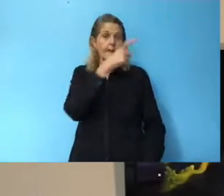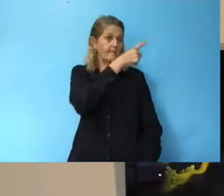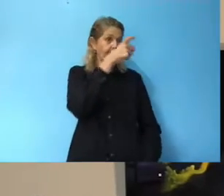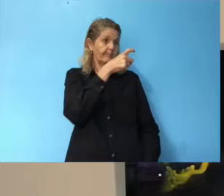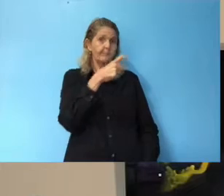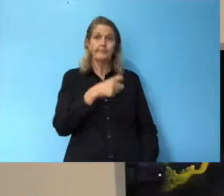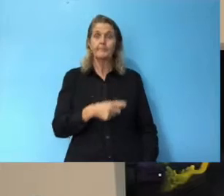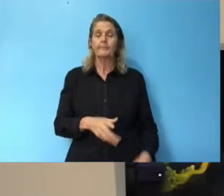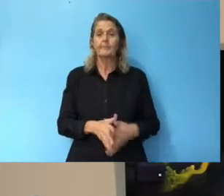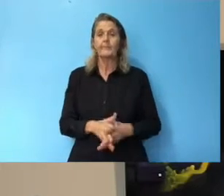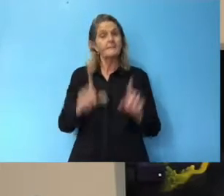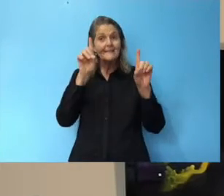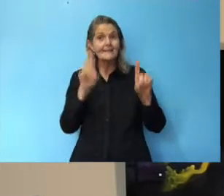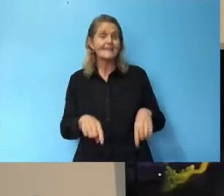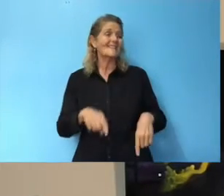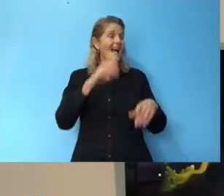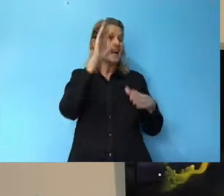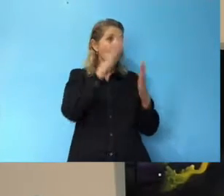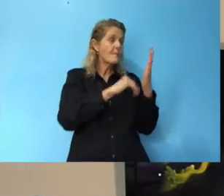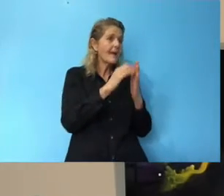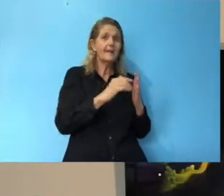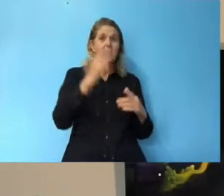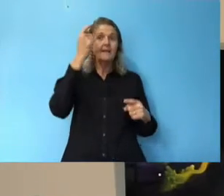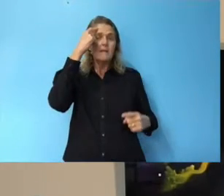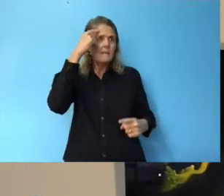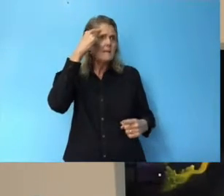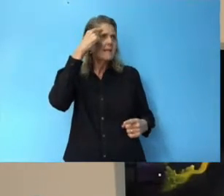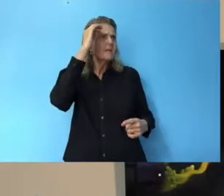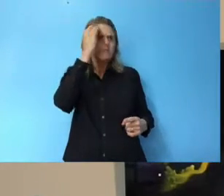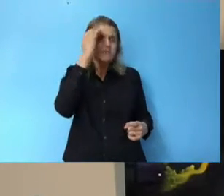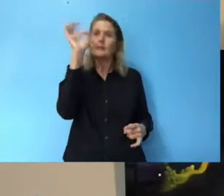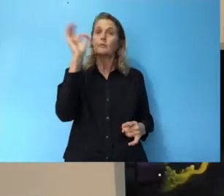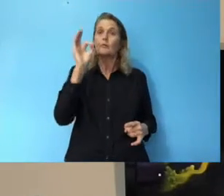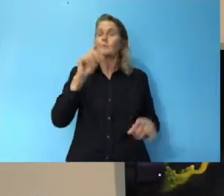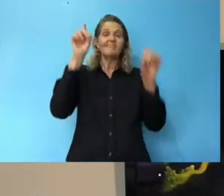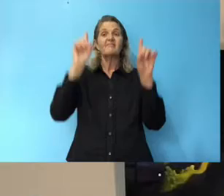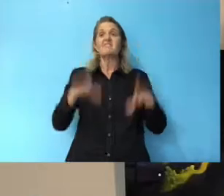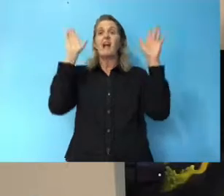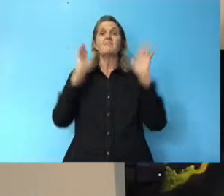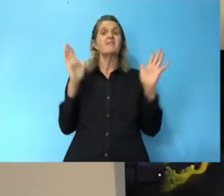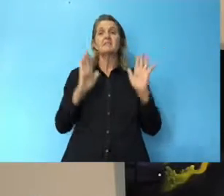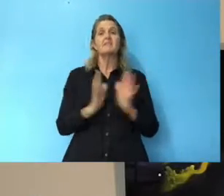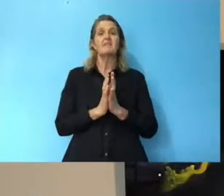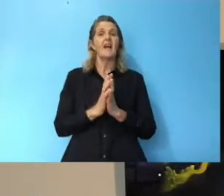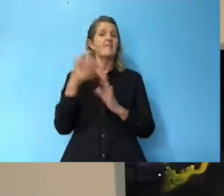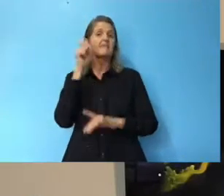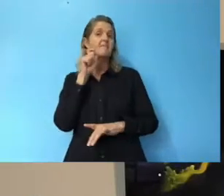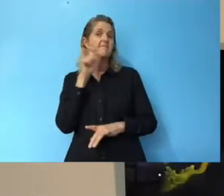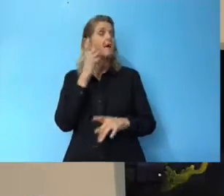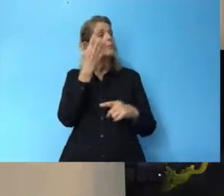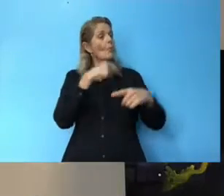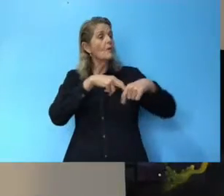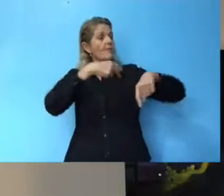I'm just going to jump in. I'm not even going to really think about it. I'm just having fun with the background with